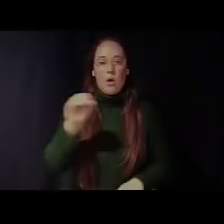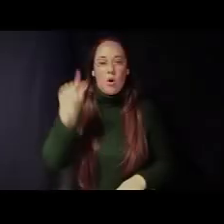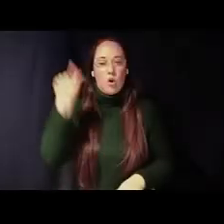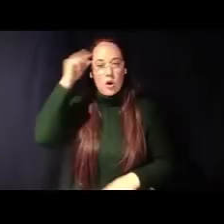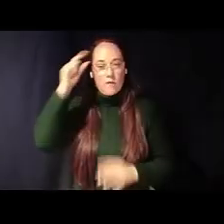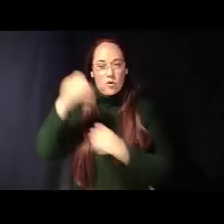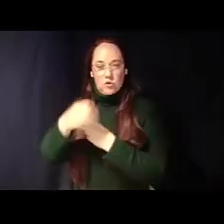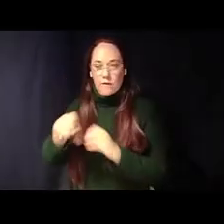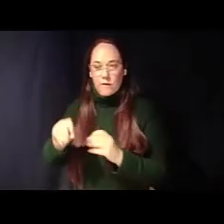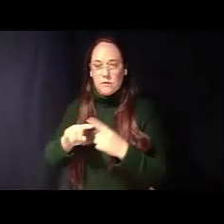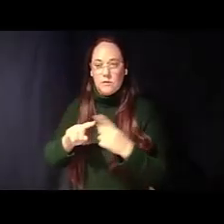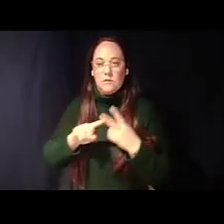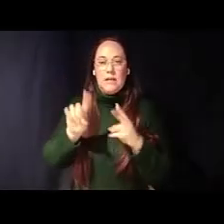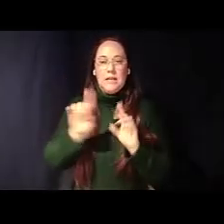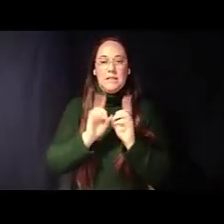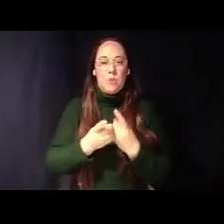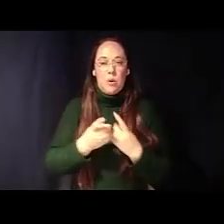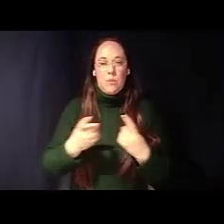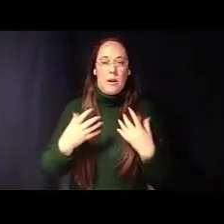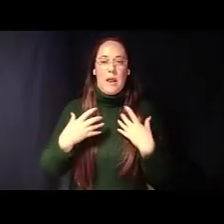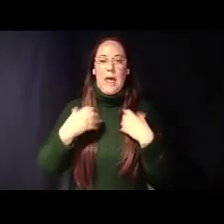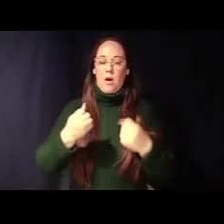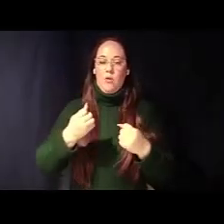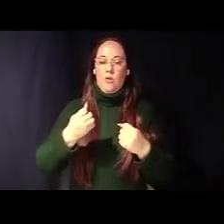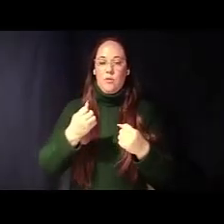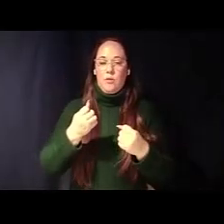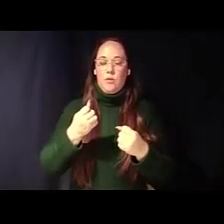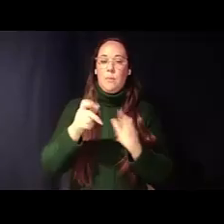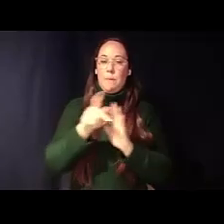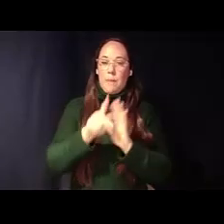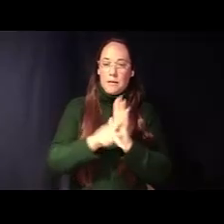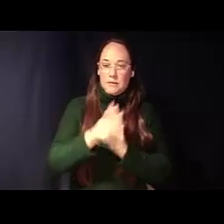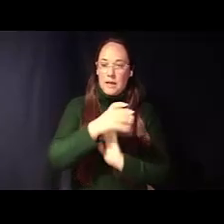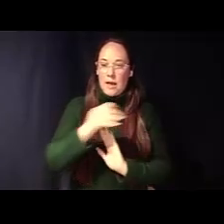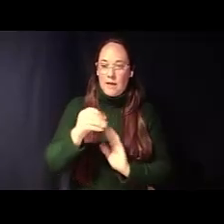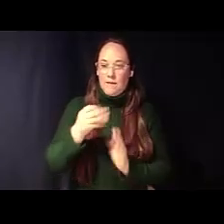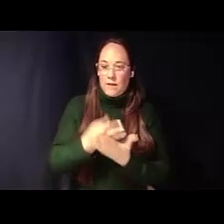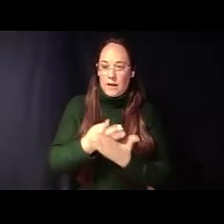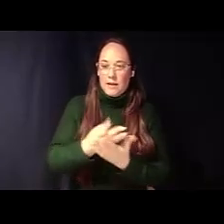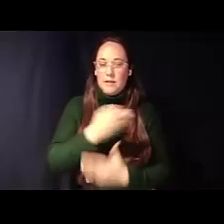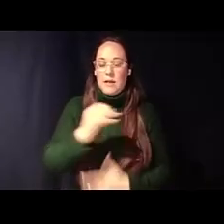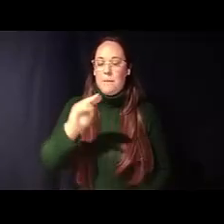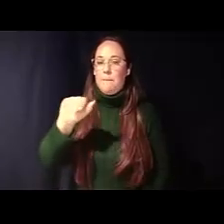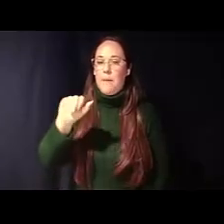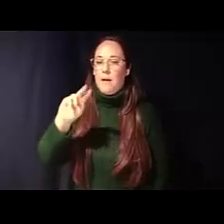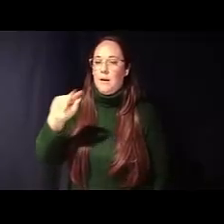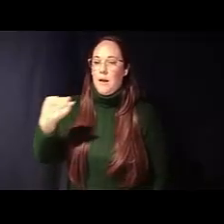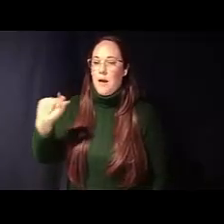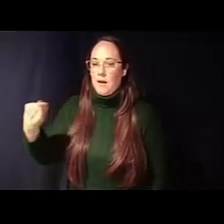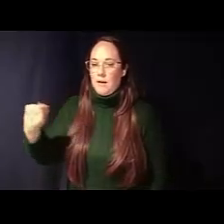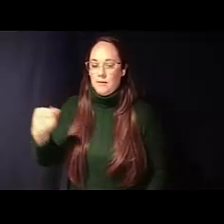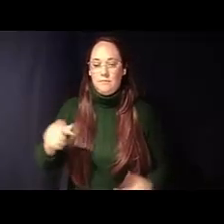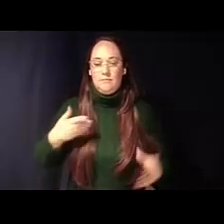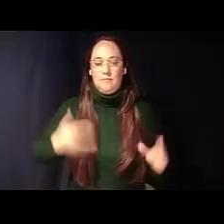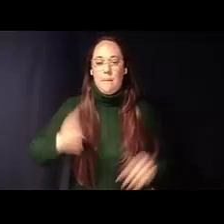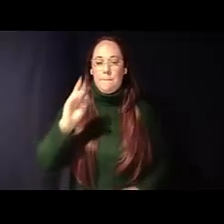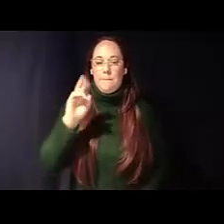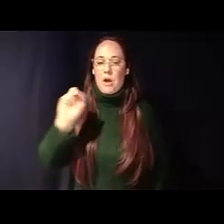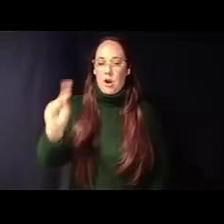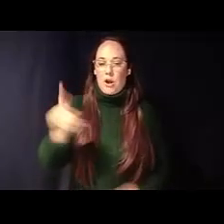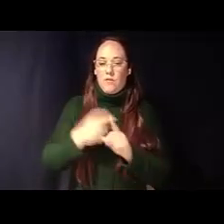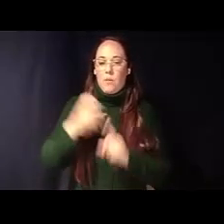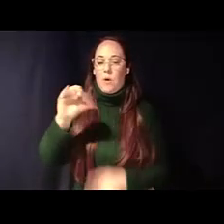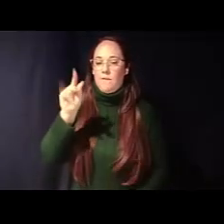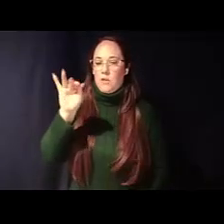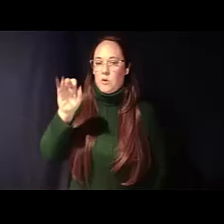Good afternoon, and welcome to this afternoon's Colorado Medicaid Innovation, Sustainability, and Opportunities webinar with representatives